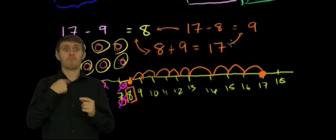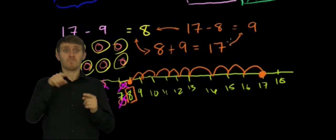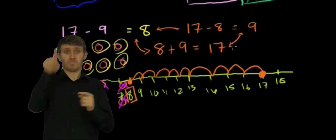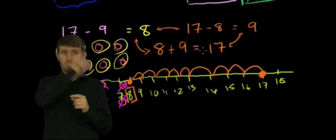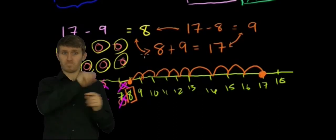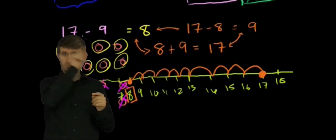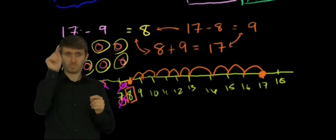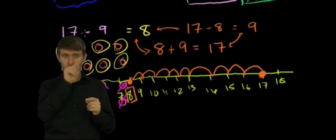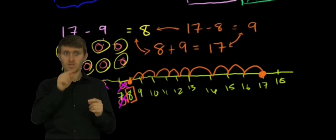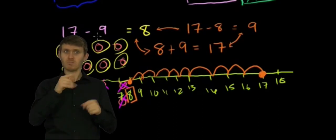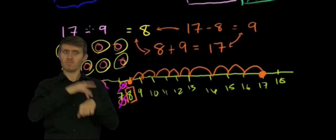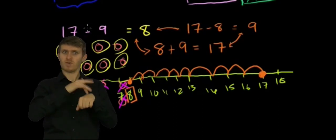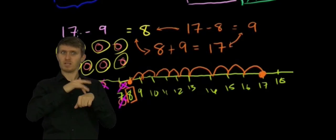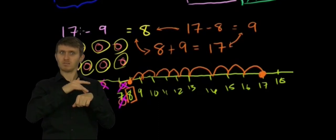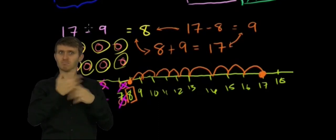I'm not confusing you. So